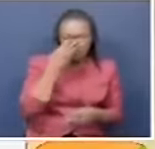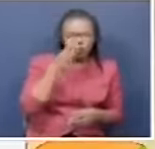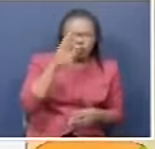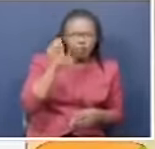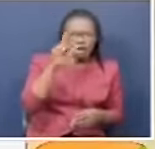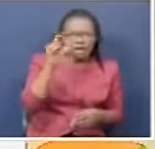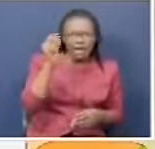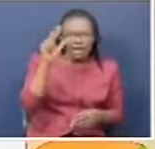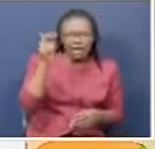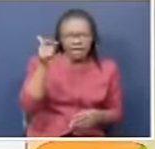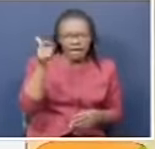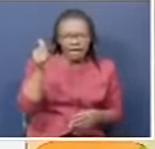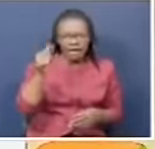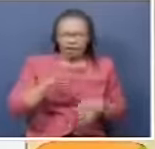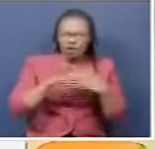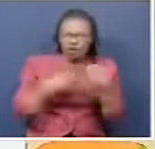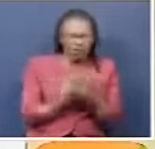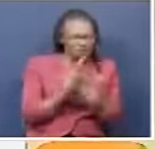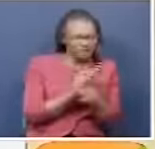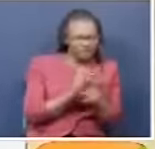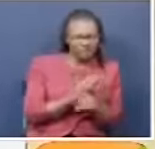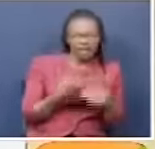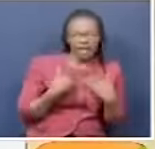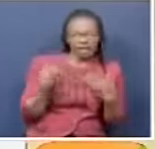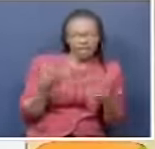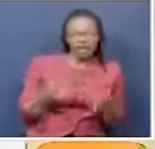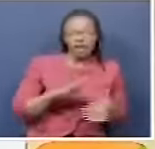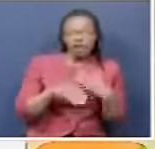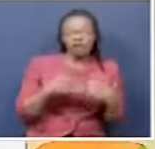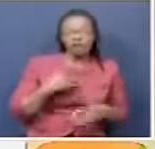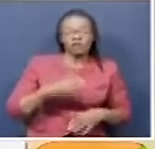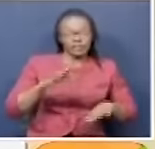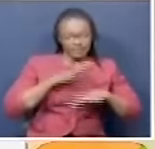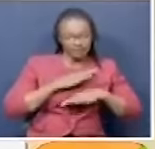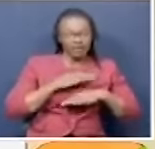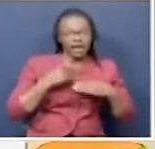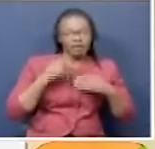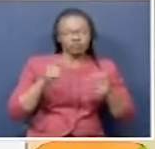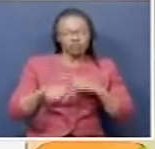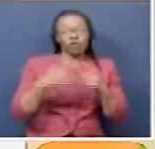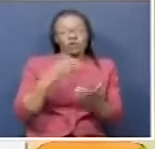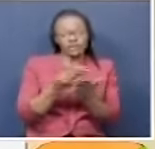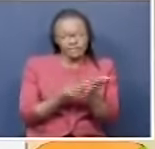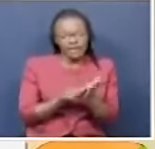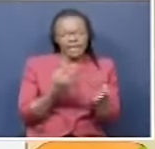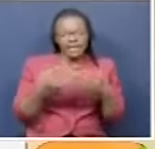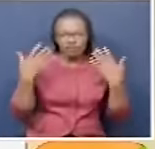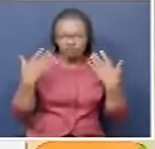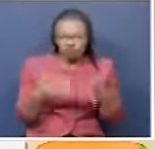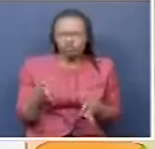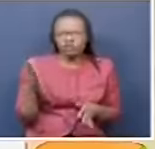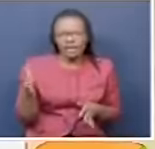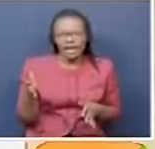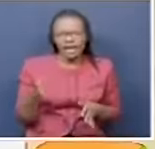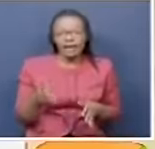Musalia and everybody. So everybody was content that they had a chance to be the ticket carrier. If you lose in that format, so it's about how they